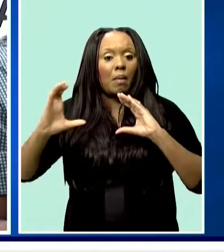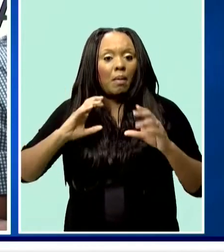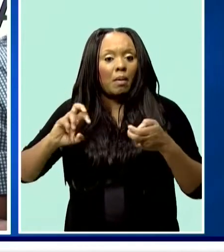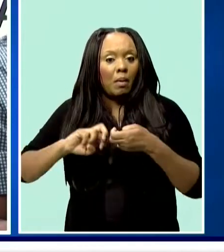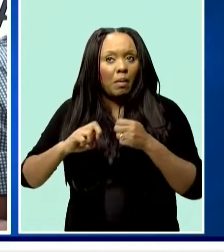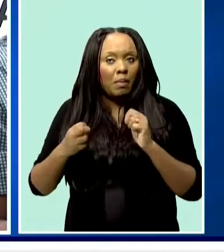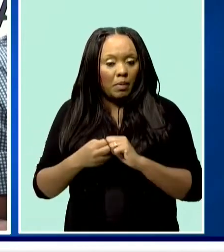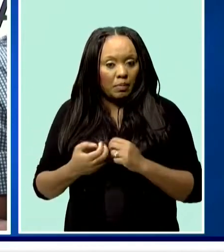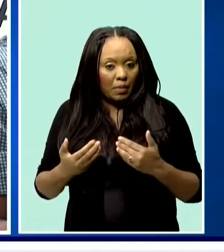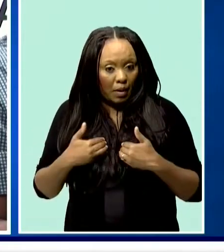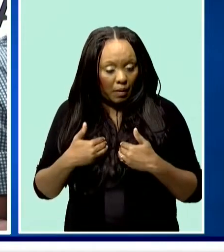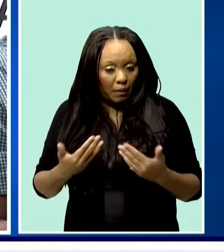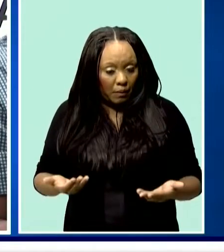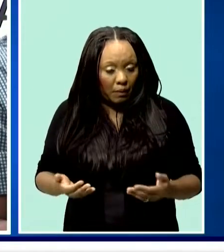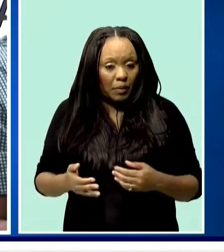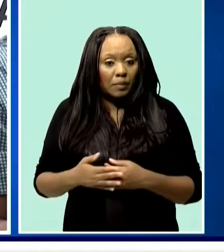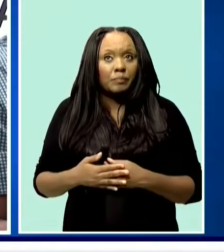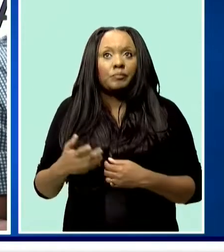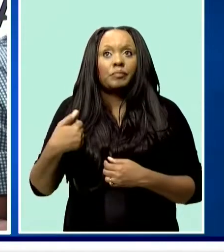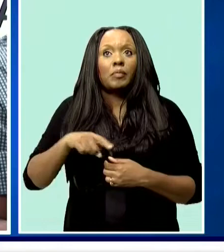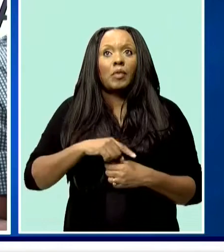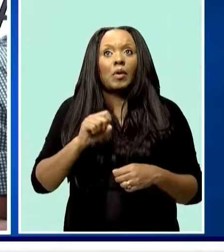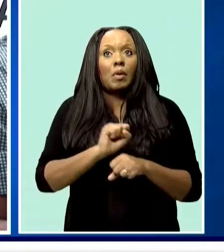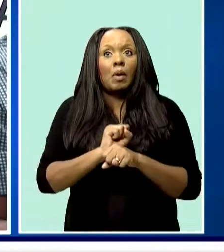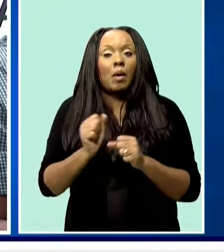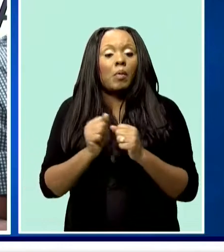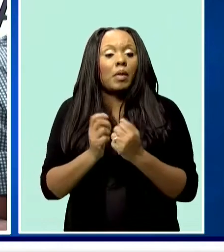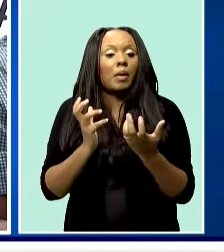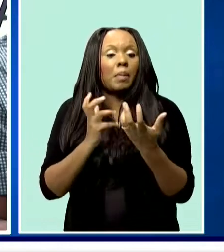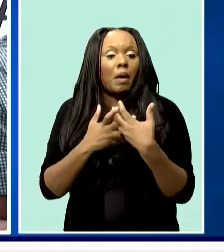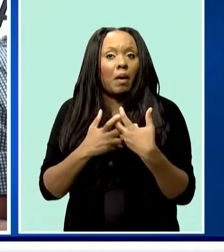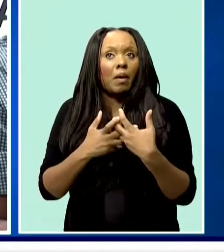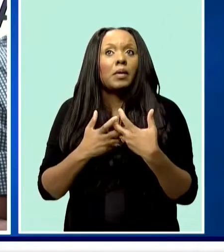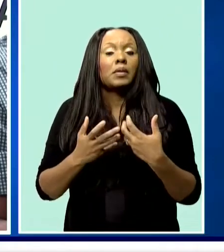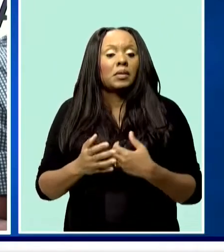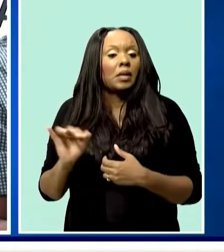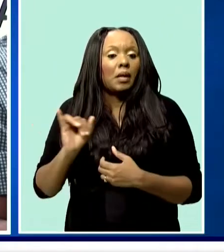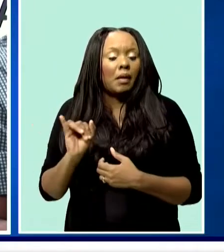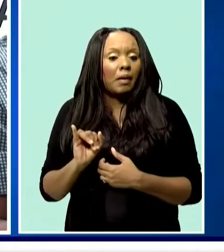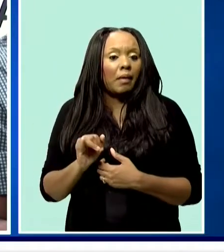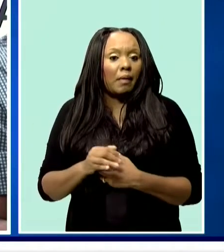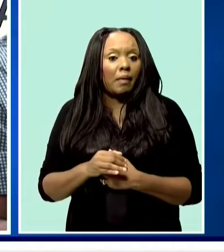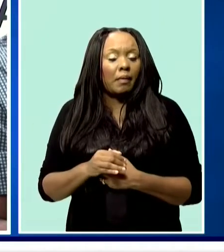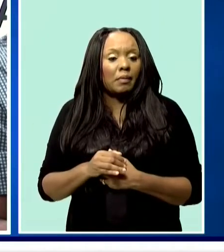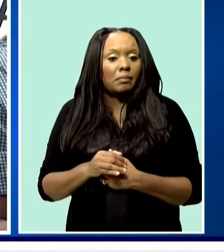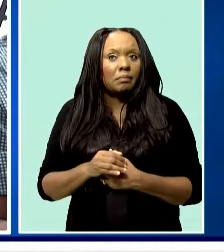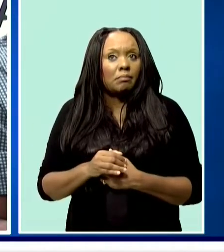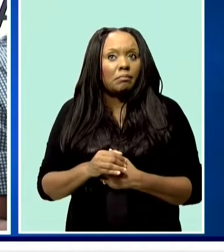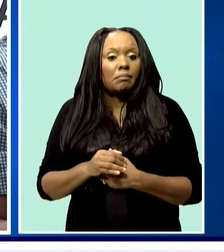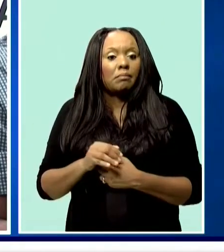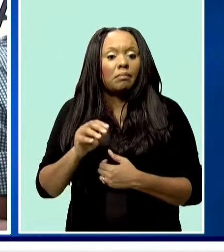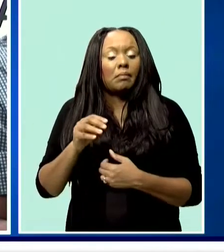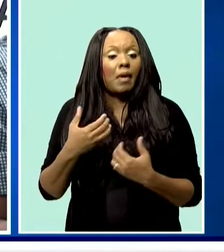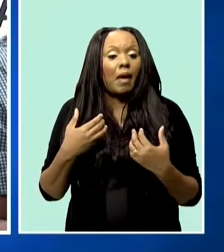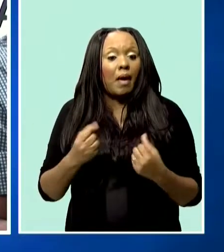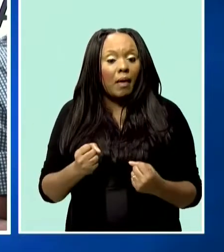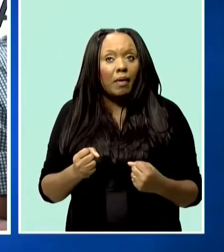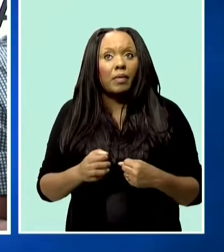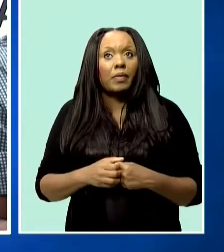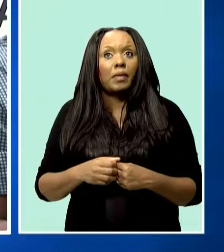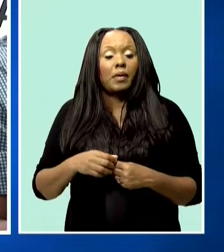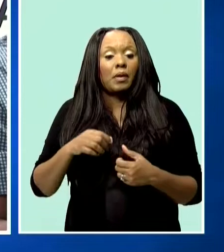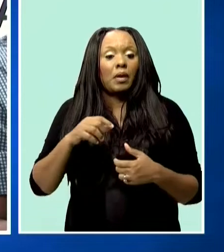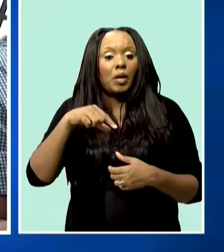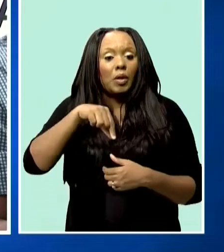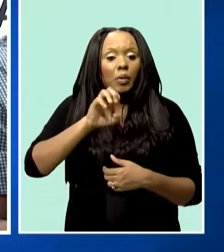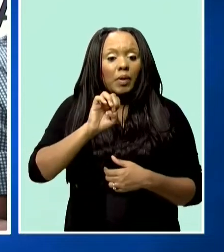issues that they have. We're working with obviously our partners in this process. The critical agencies to begin with would be in healthcare, so QEH